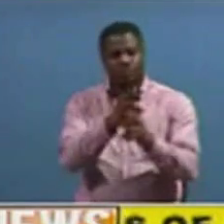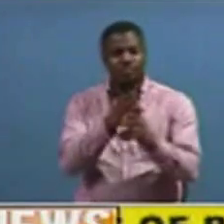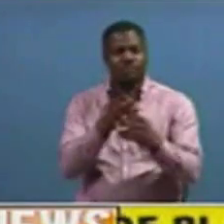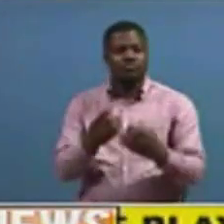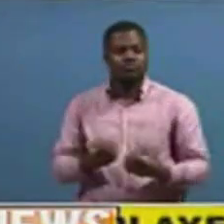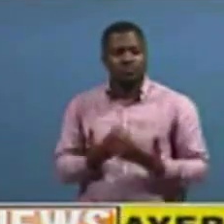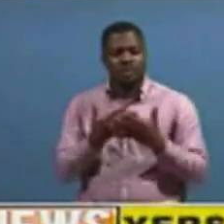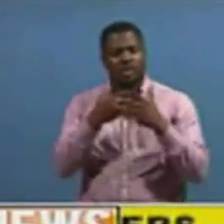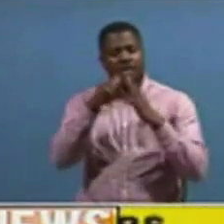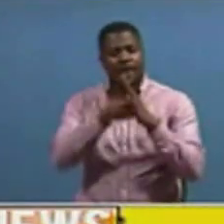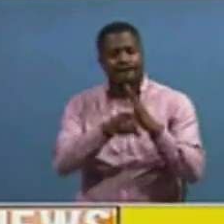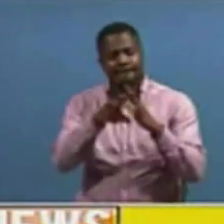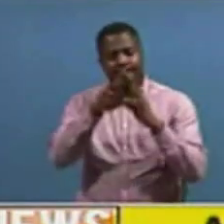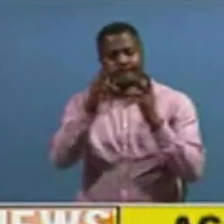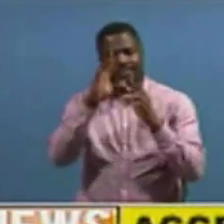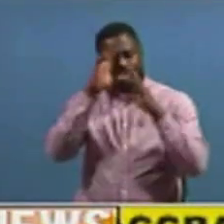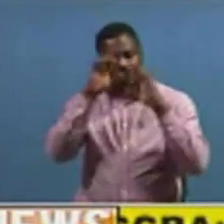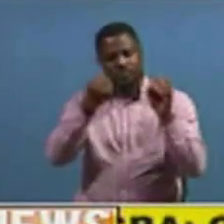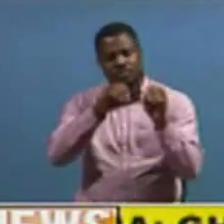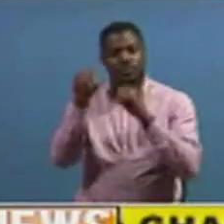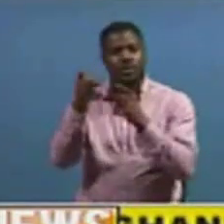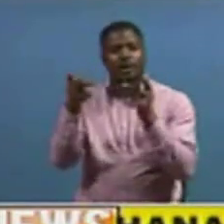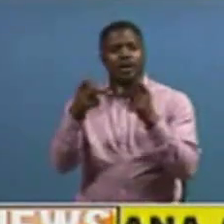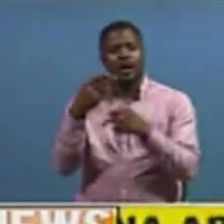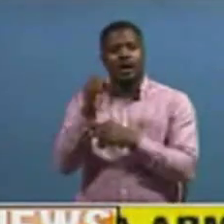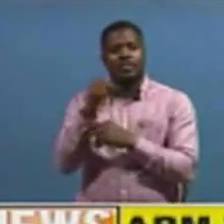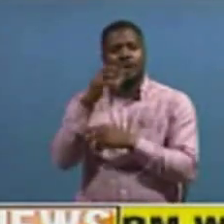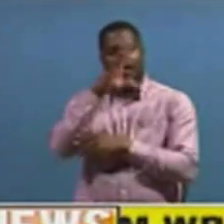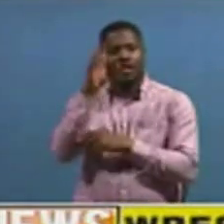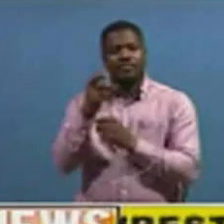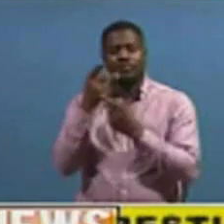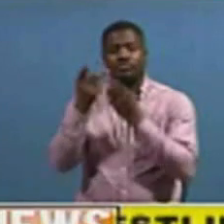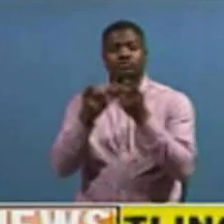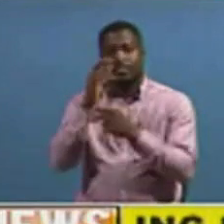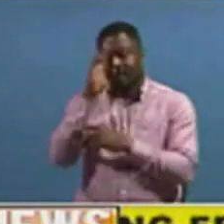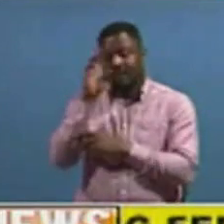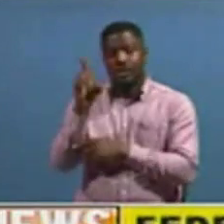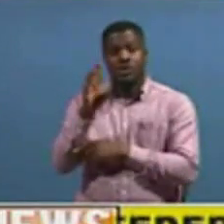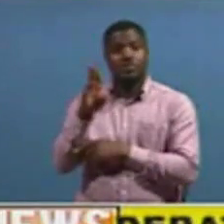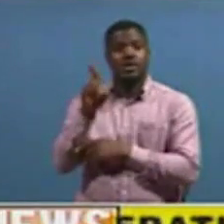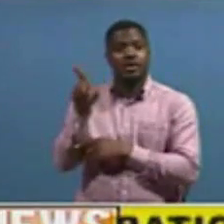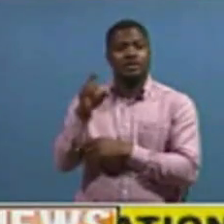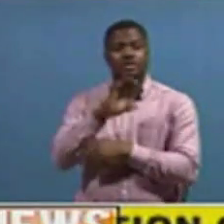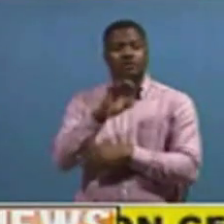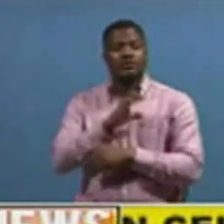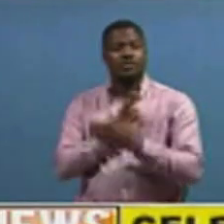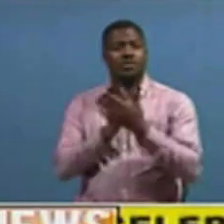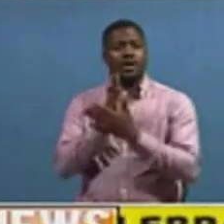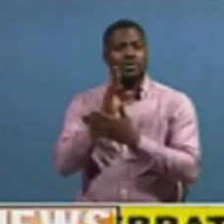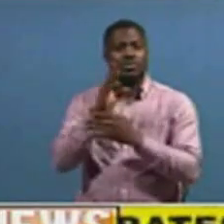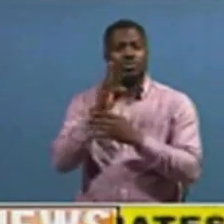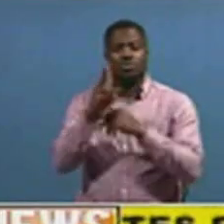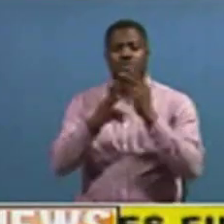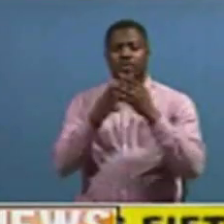leadership of the president in positioning Ghana as the hub of the African diaspora. Dr. Du Bois, a civil rights pioneer and one of the world's leading